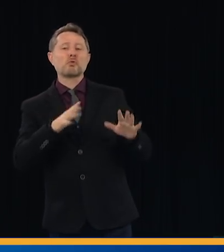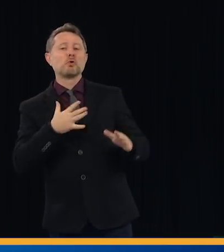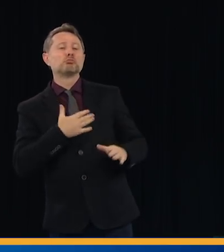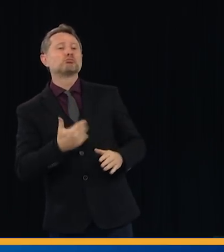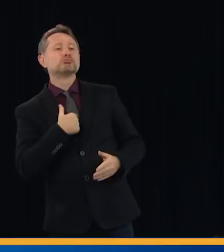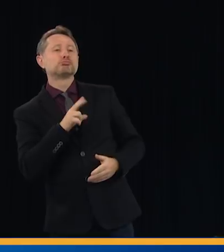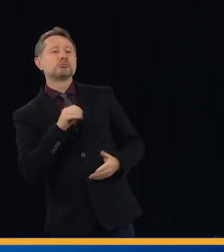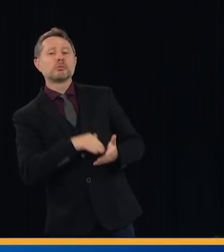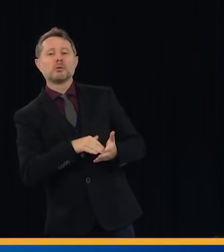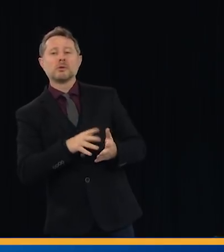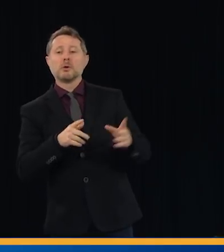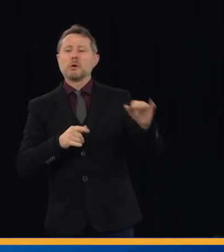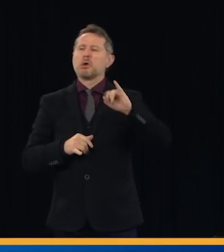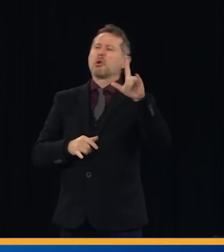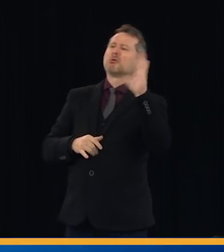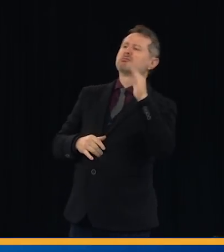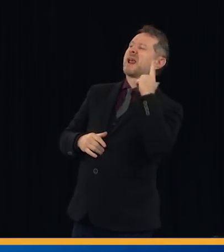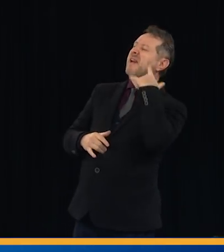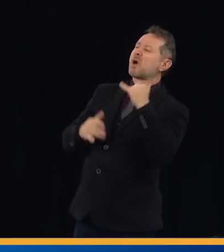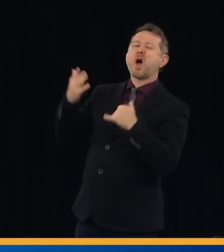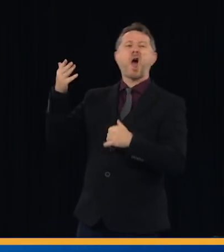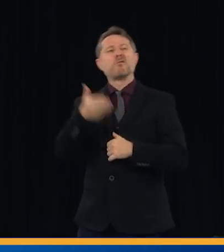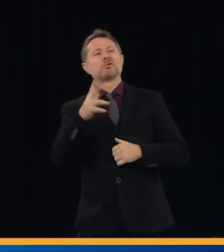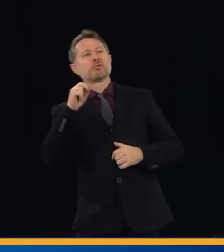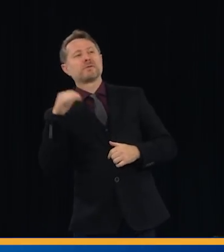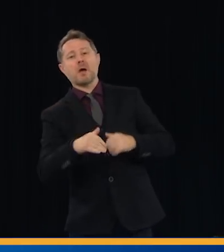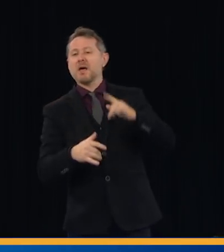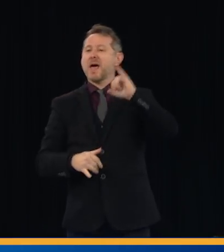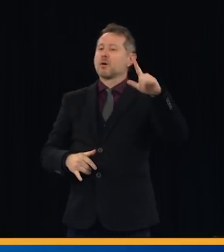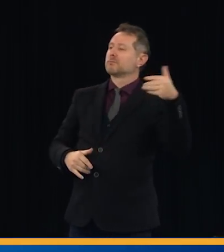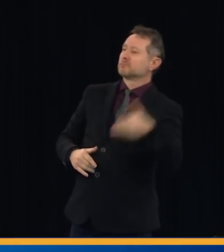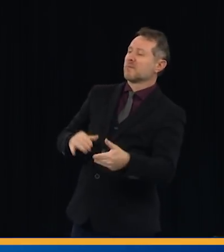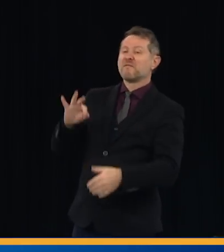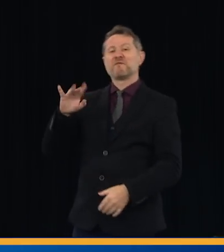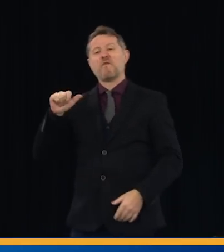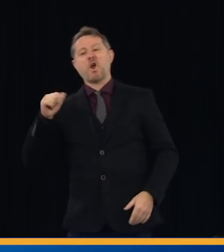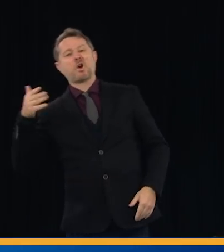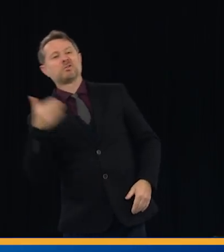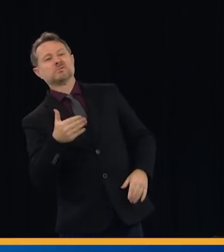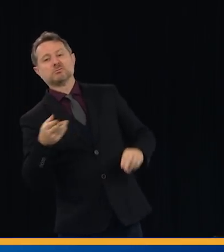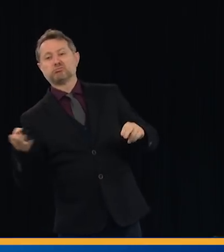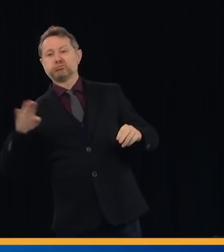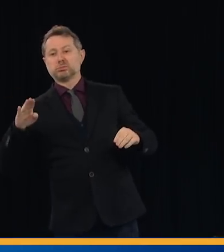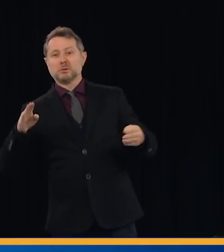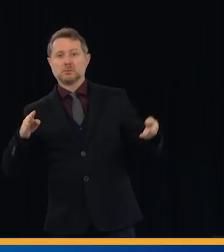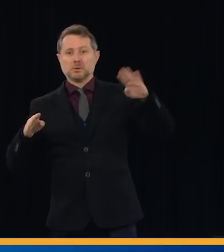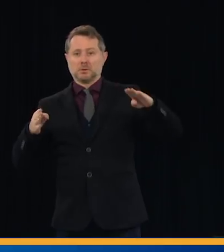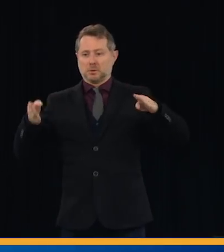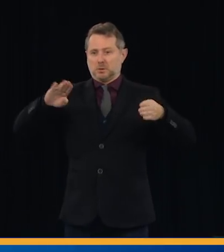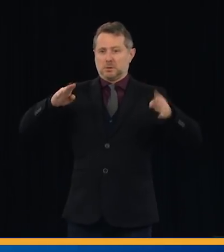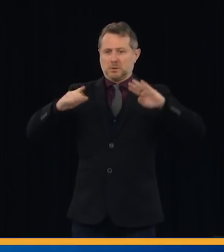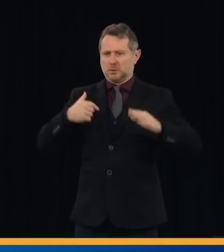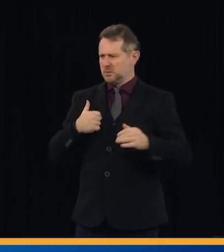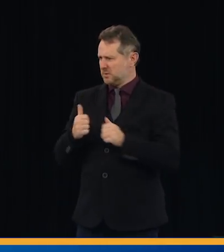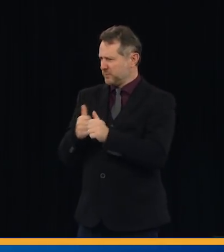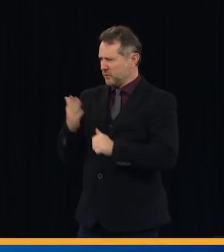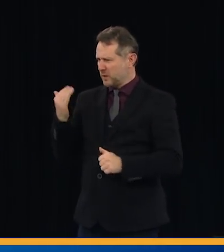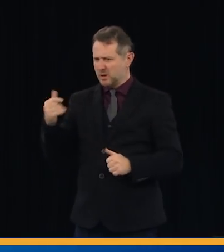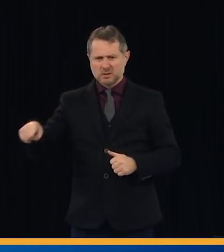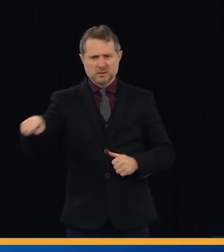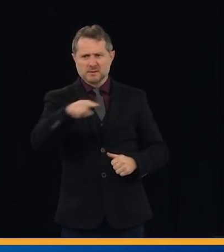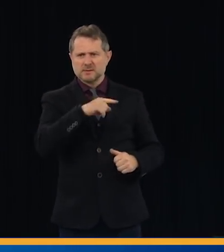Illinois says, I'll give you $35,000. Florida says, I'll give you $40,000. We're literally bidding up